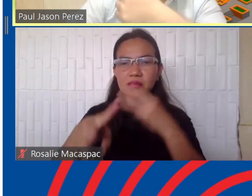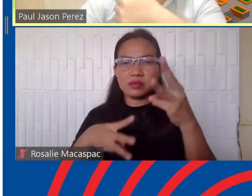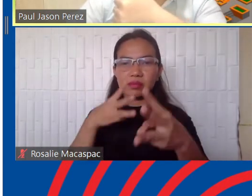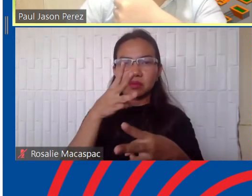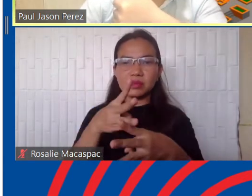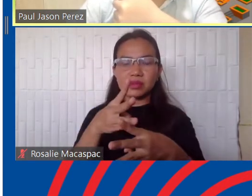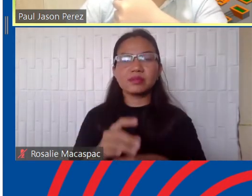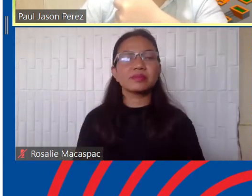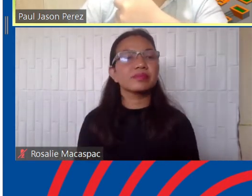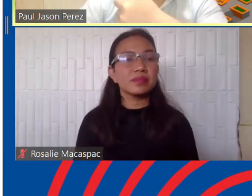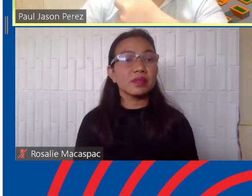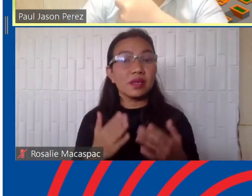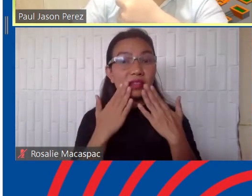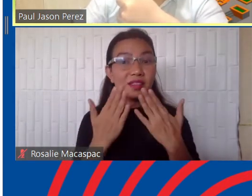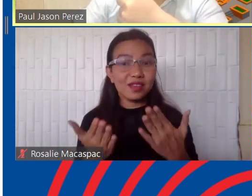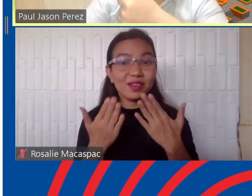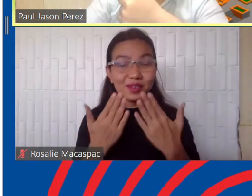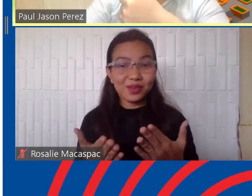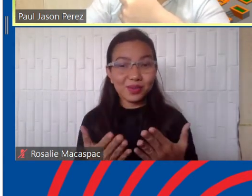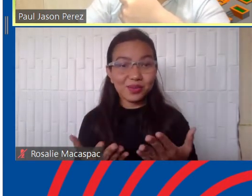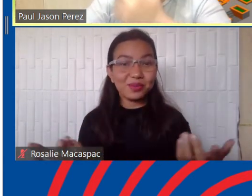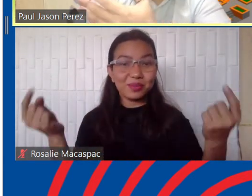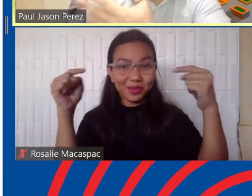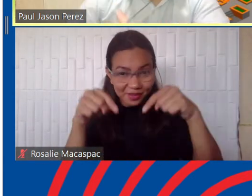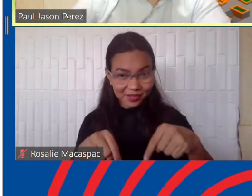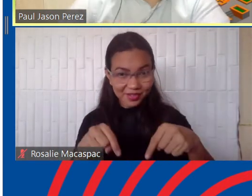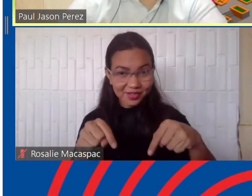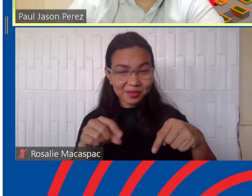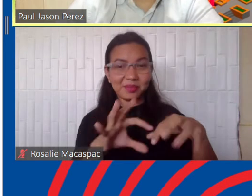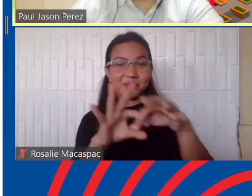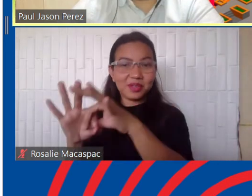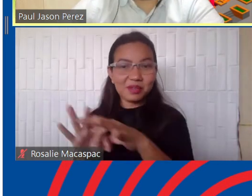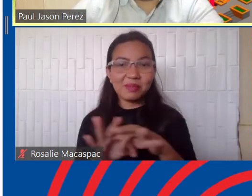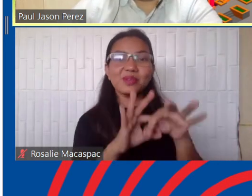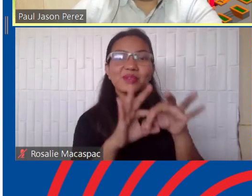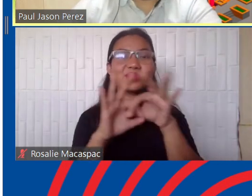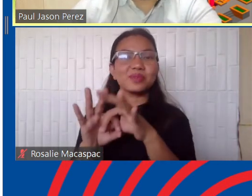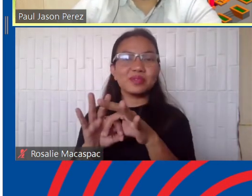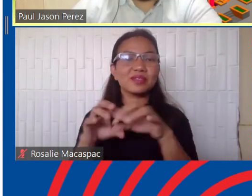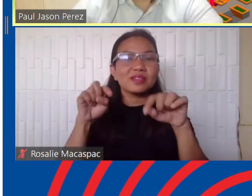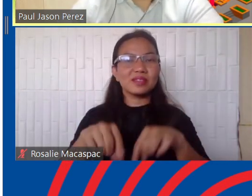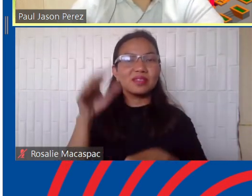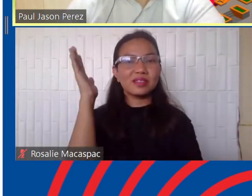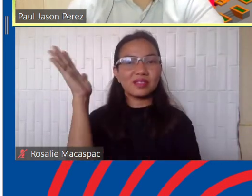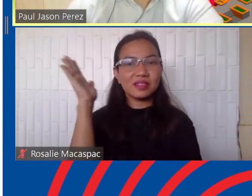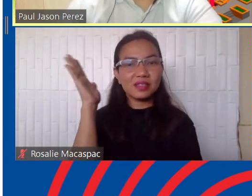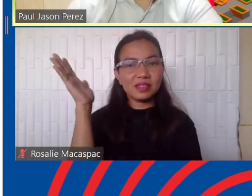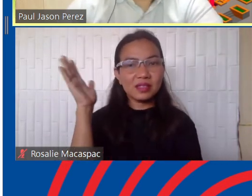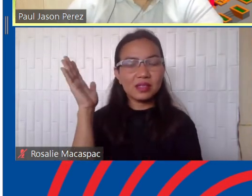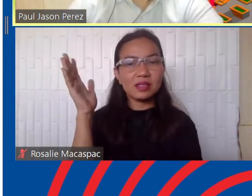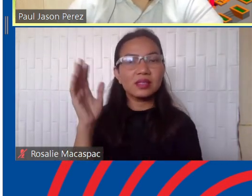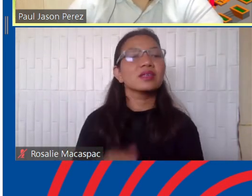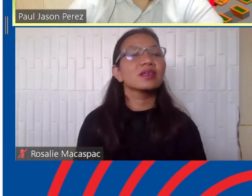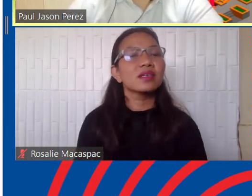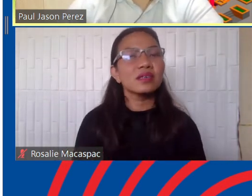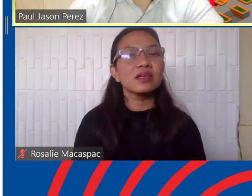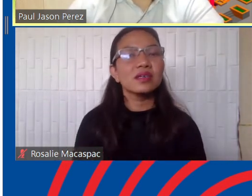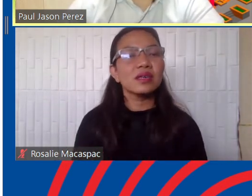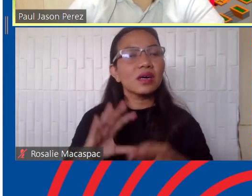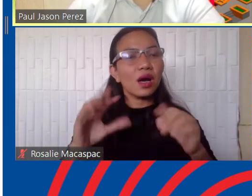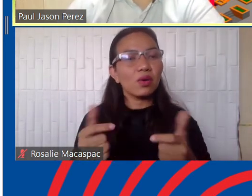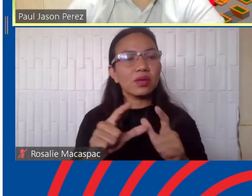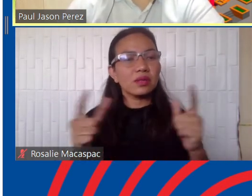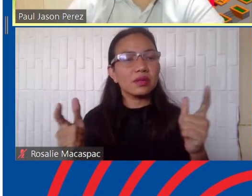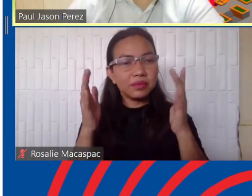Thank you so much for your participations. And now I want to discuss how can librarians and information